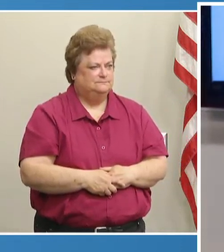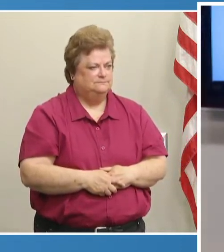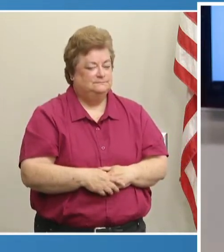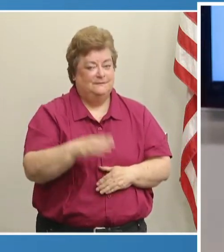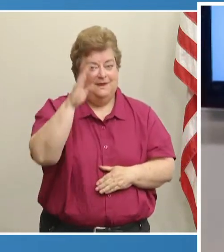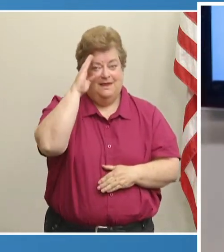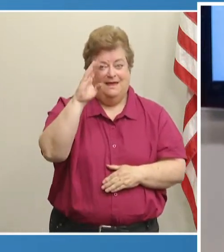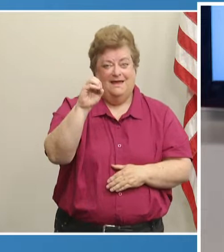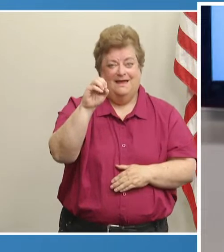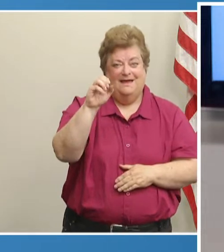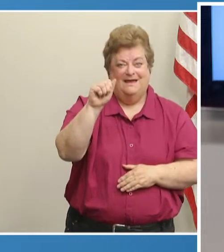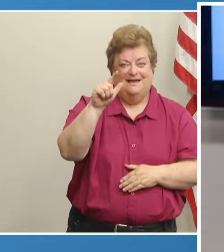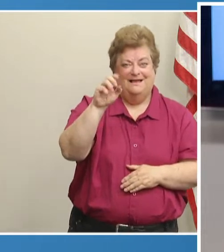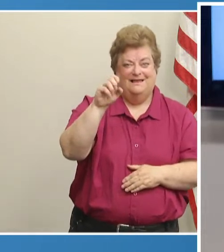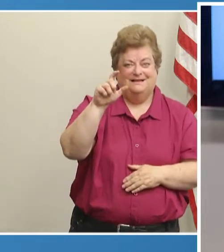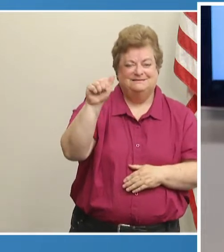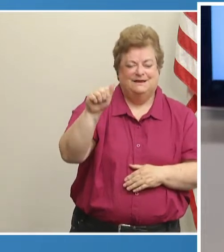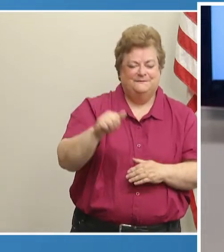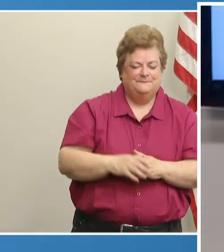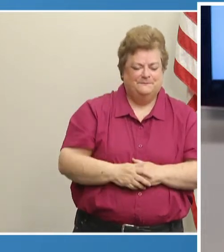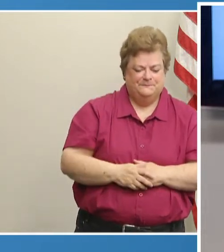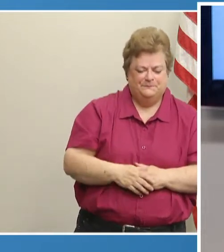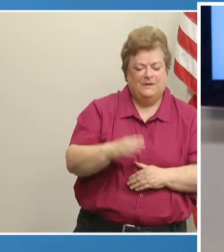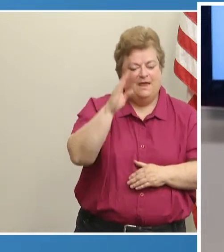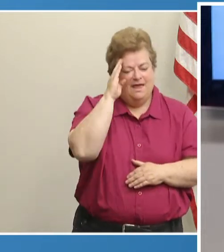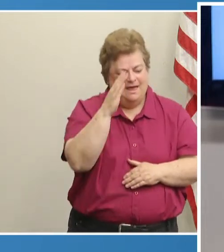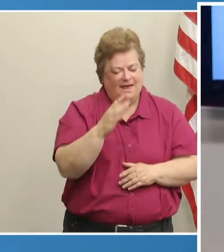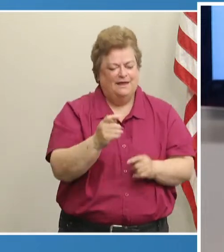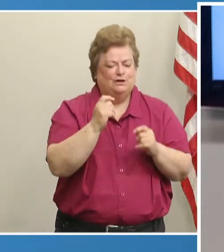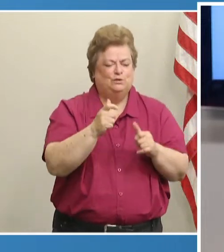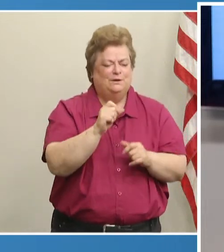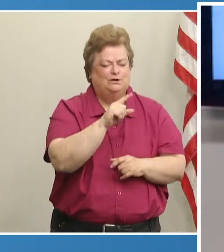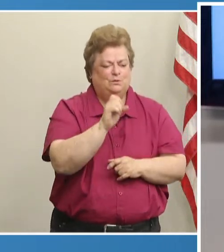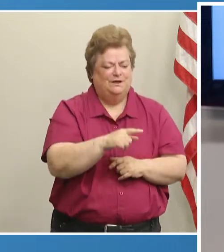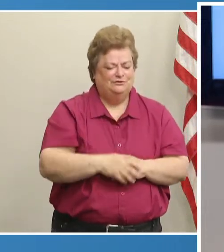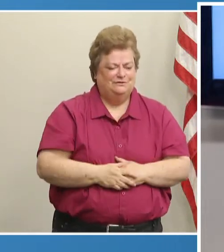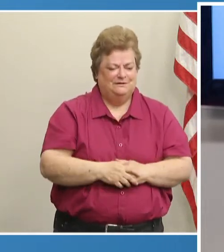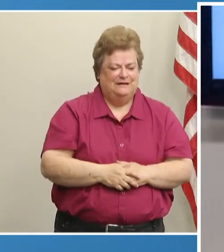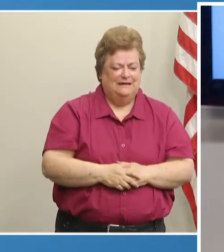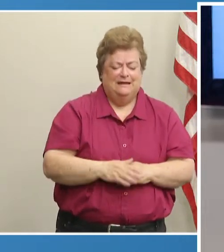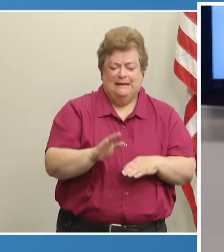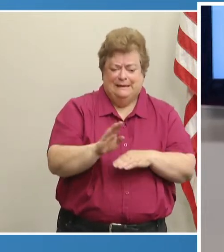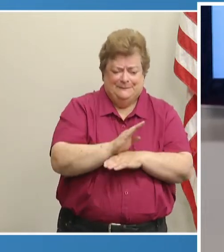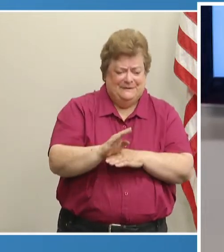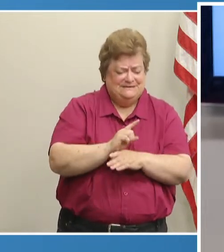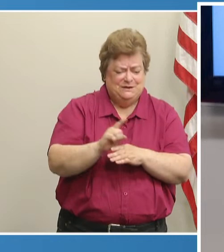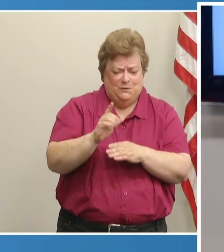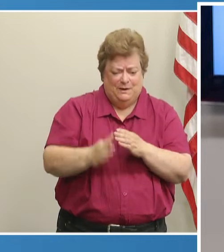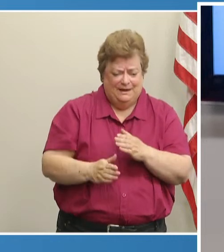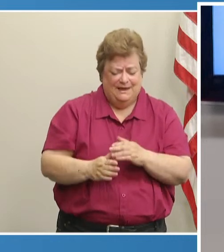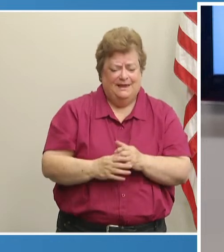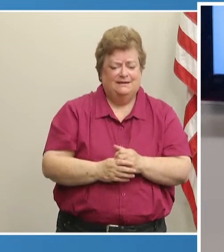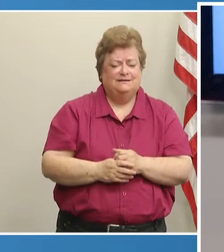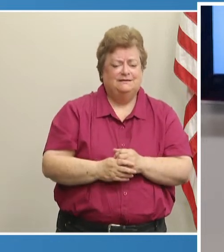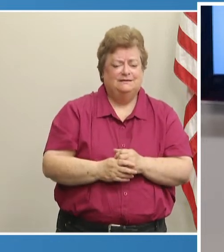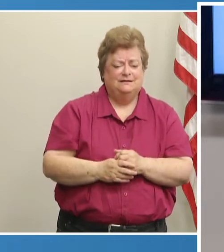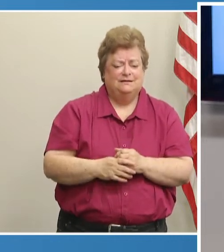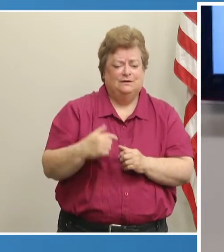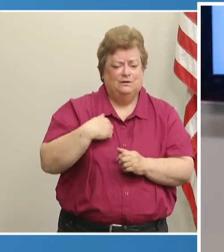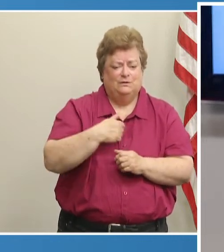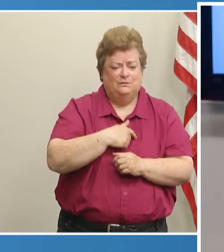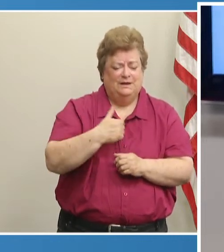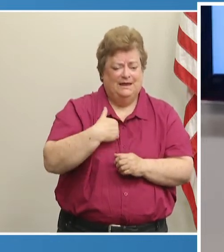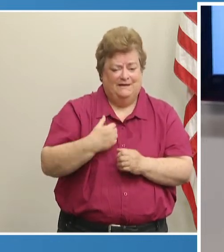Hi, Alexa. Hi, okay, so quick question. Busy weekend coming up. We've got the